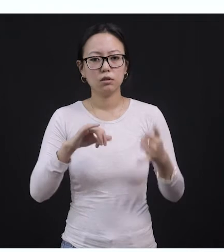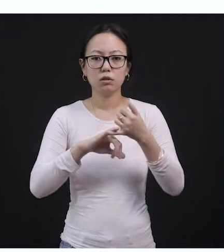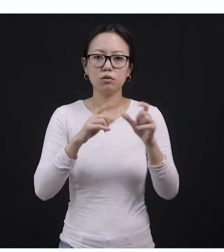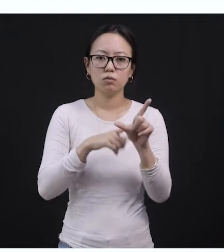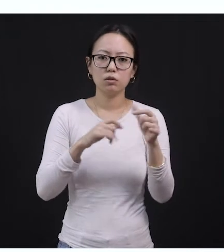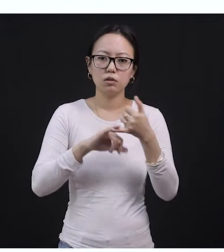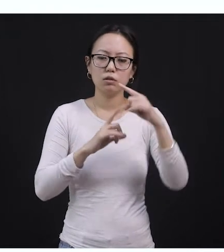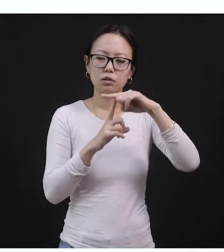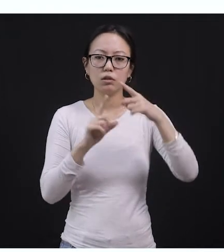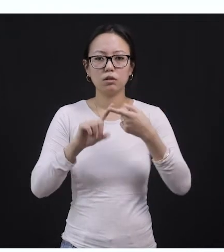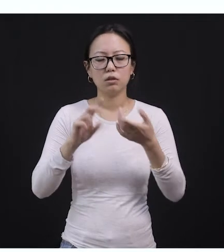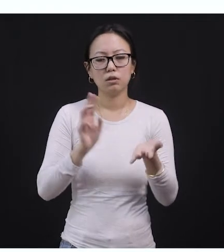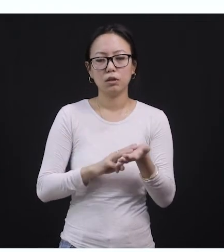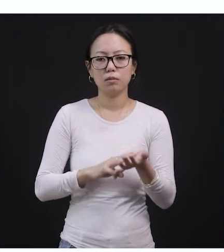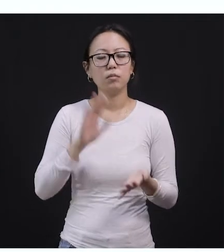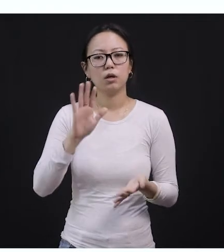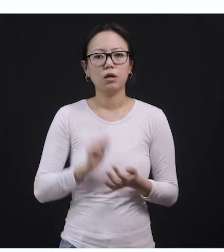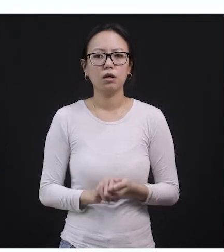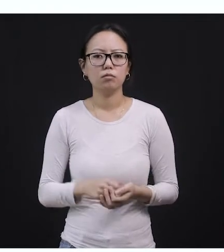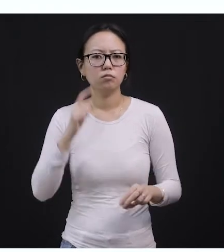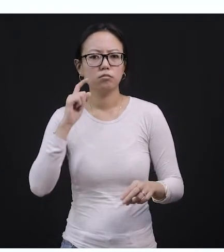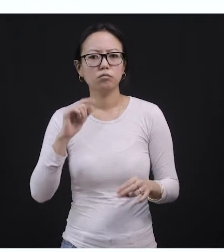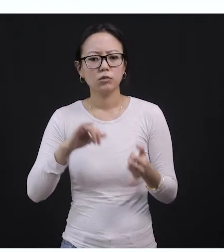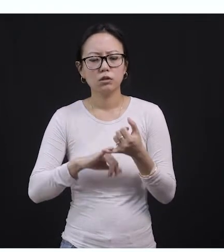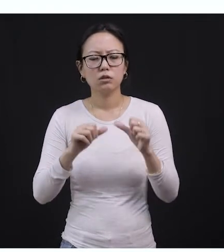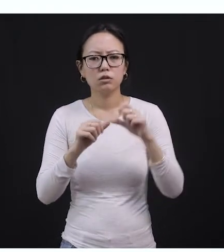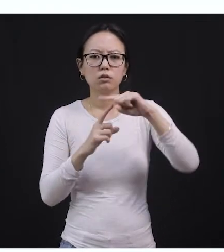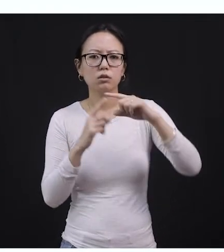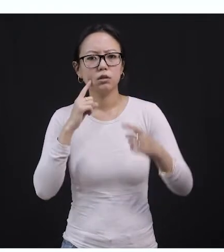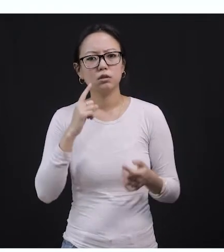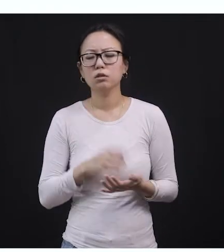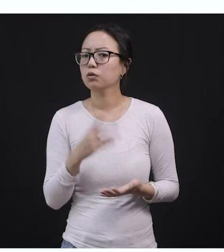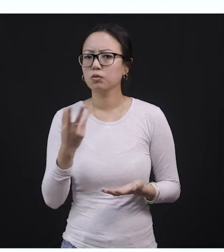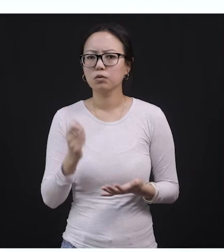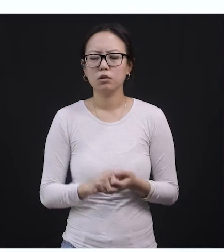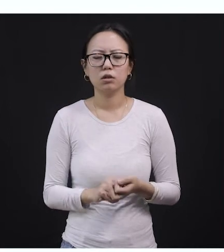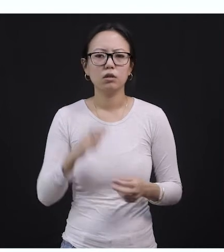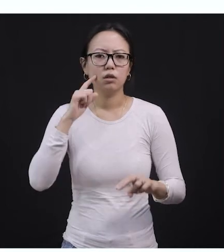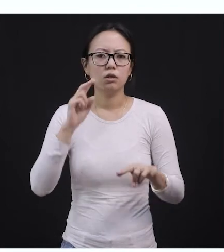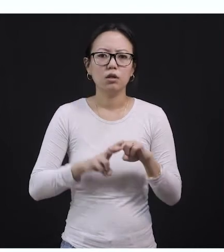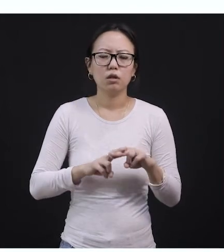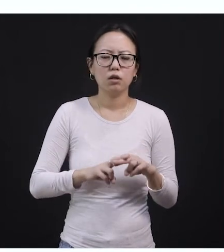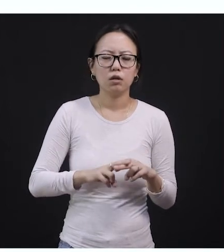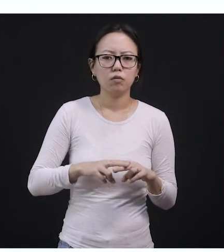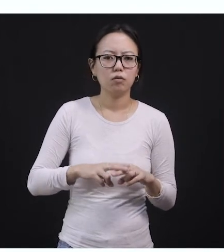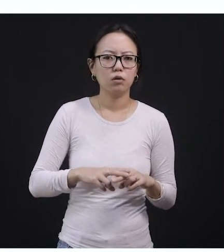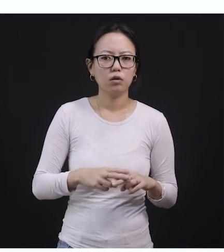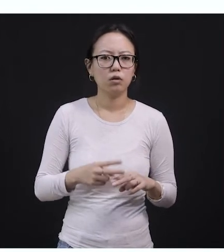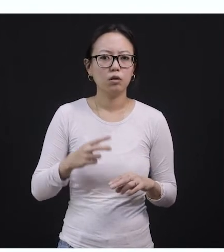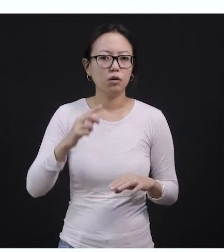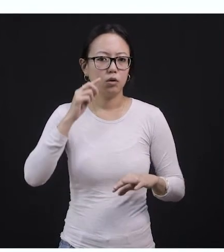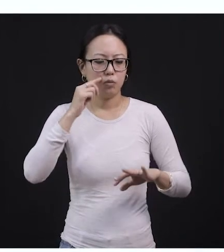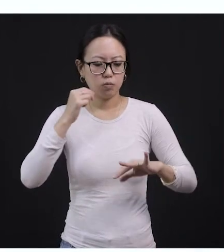also die along with her husband. So that was practiced during Harsha's time. Or else, apart from this social evil,